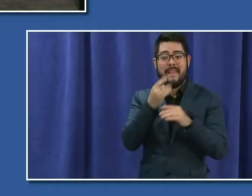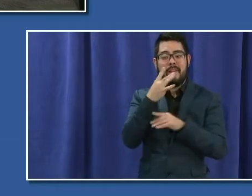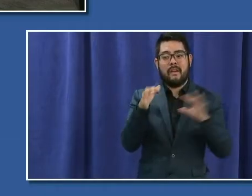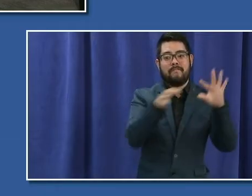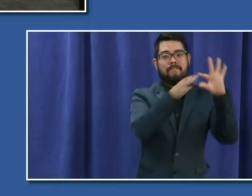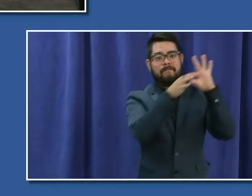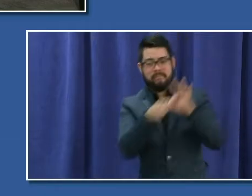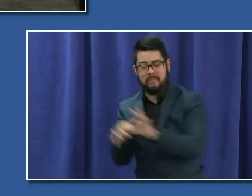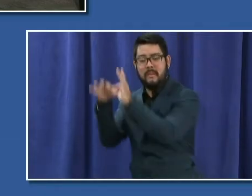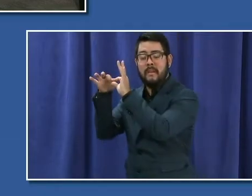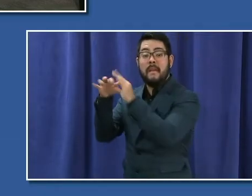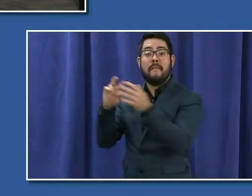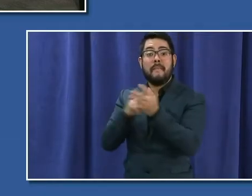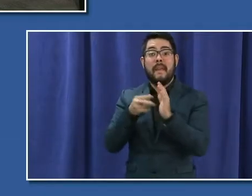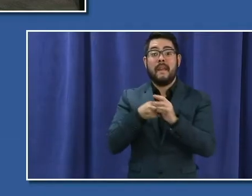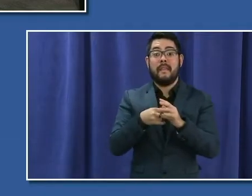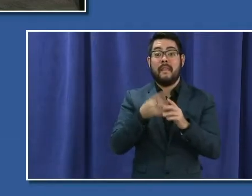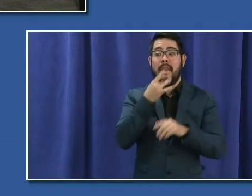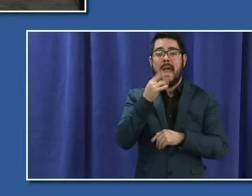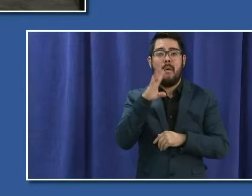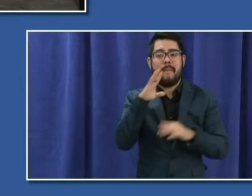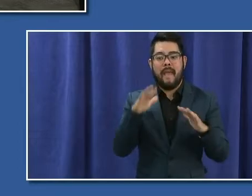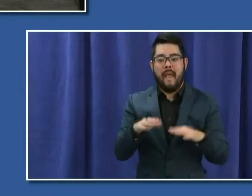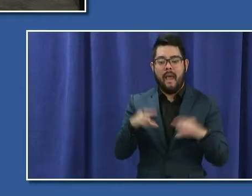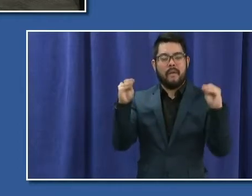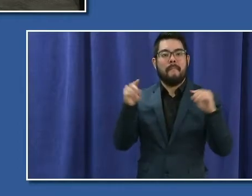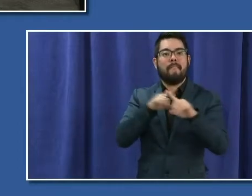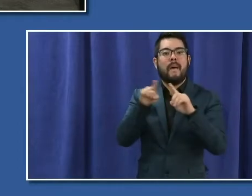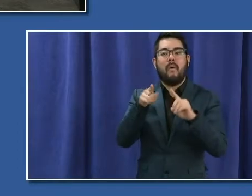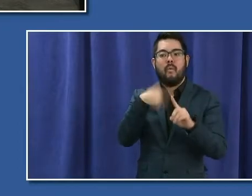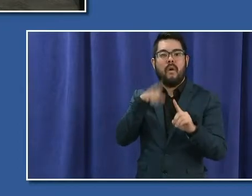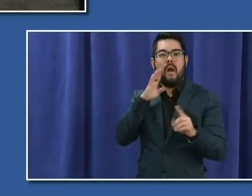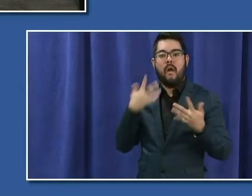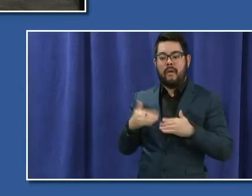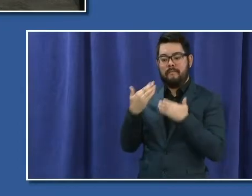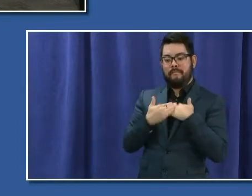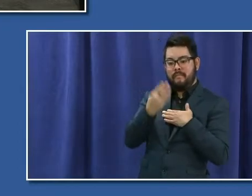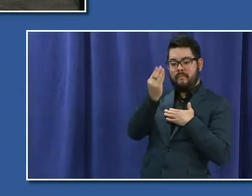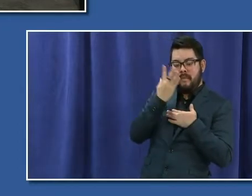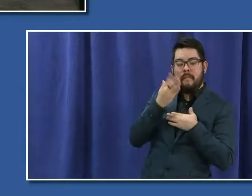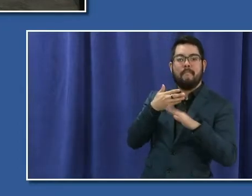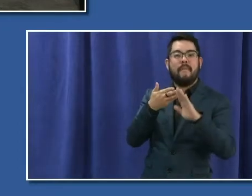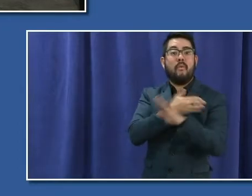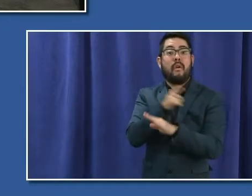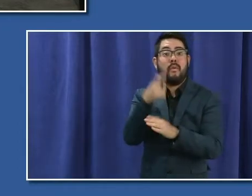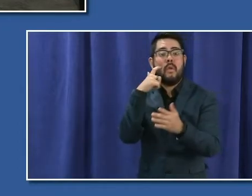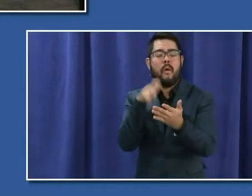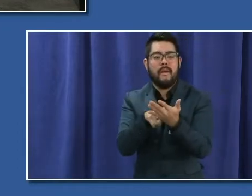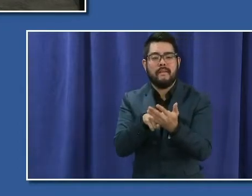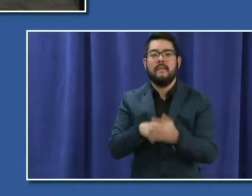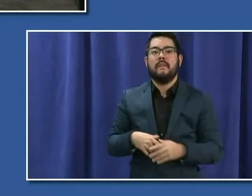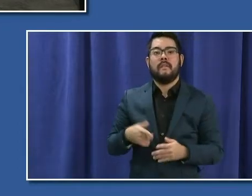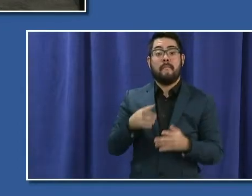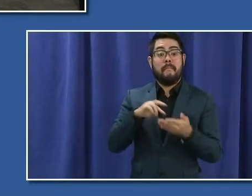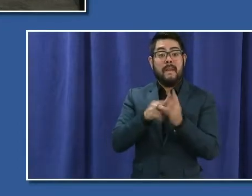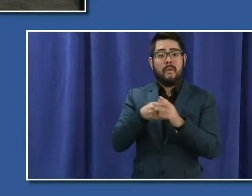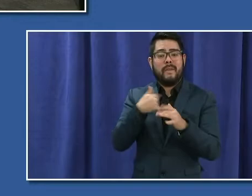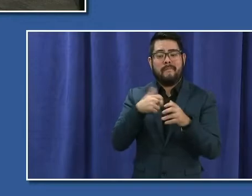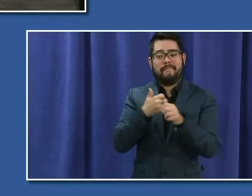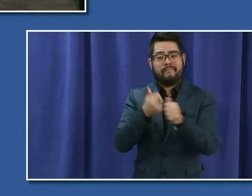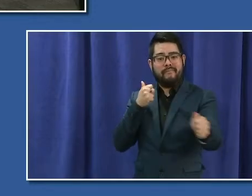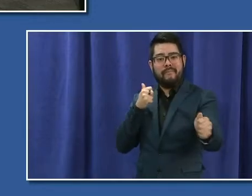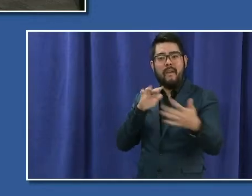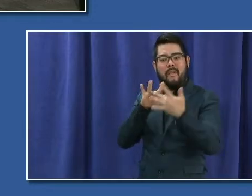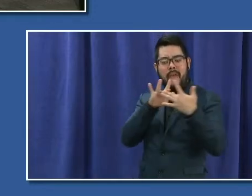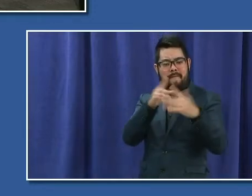we will know the light's out before you even see it. And we'll be able to remotely fix lights, see what the problem is. By this